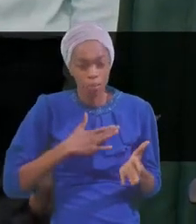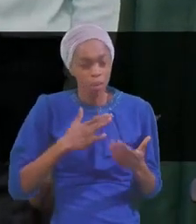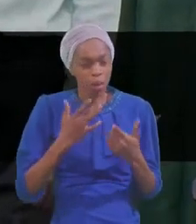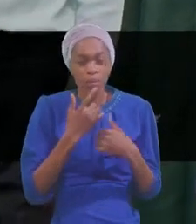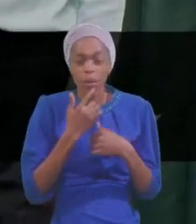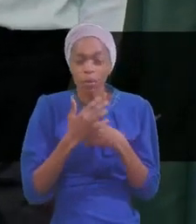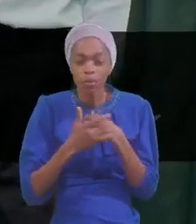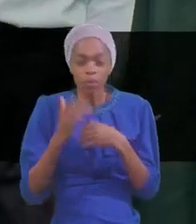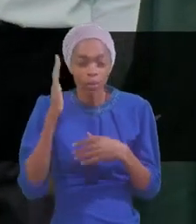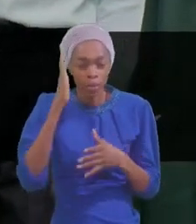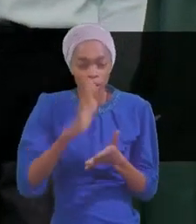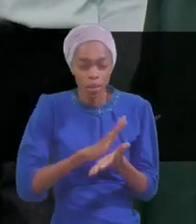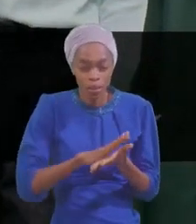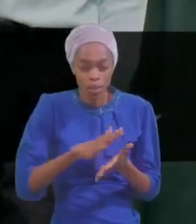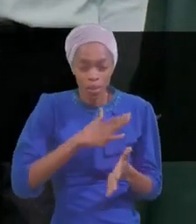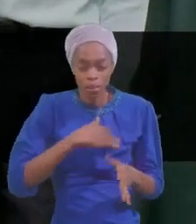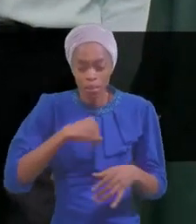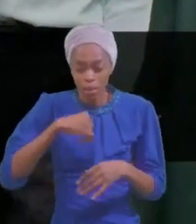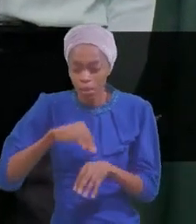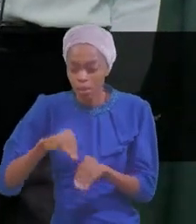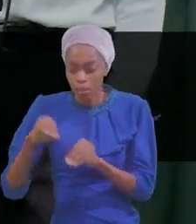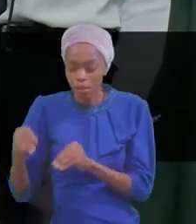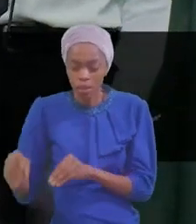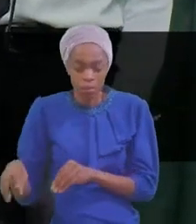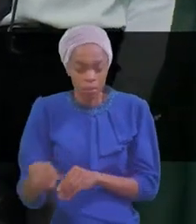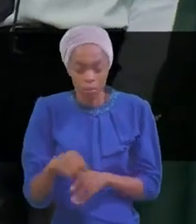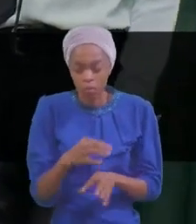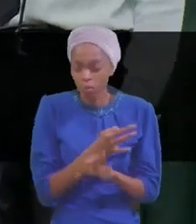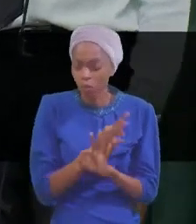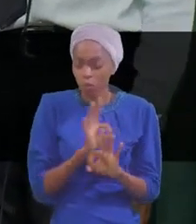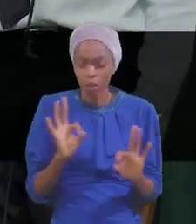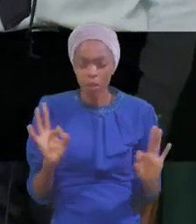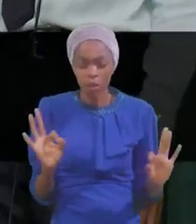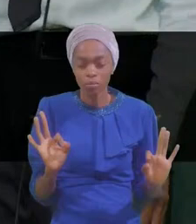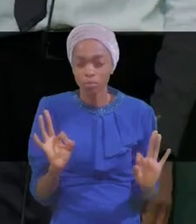How my blood will cleanse and set them